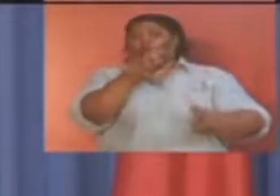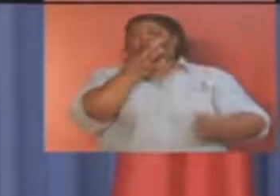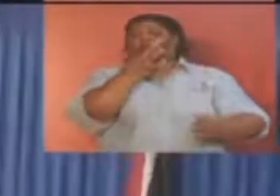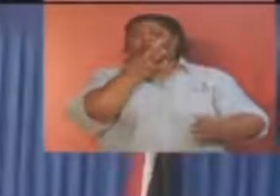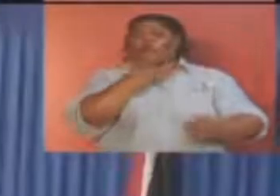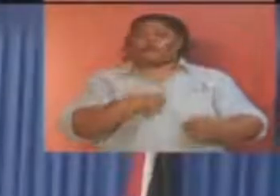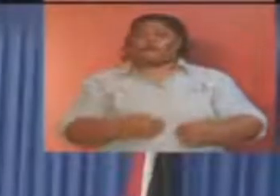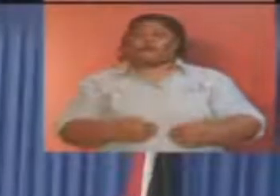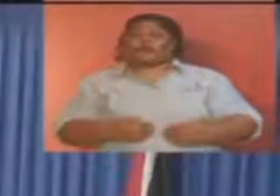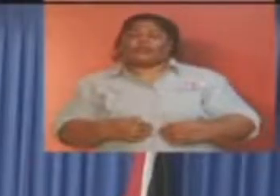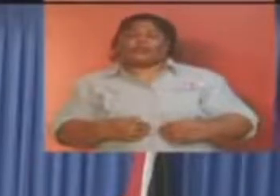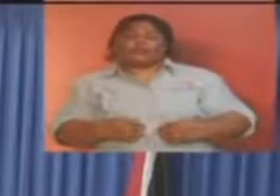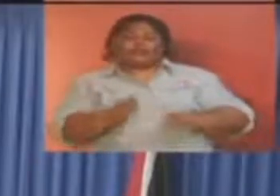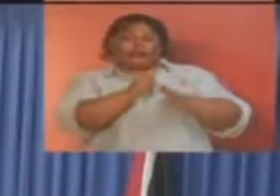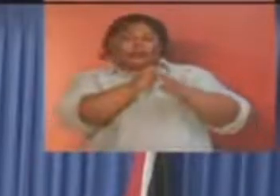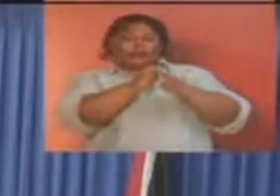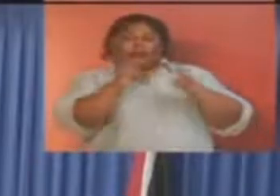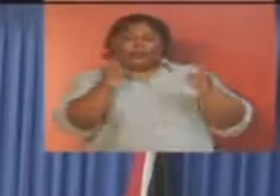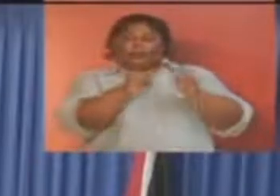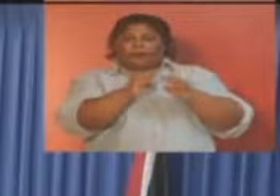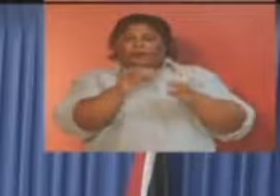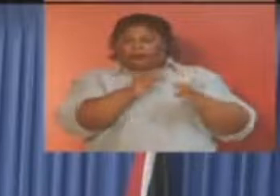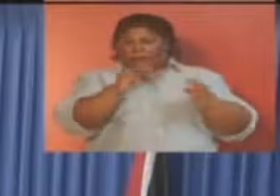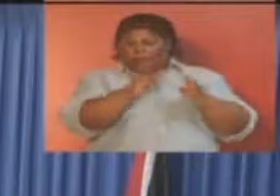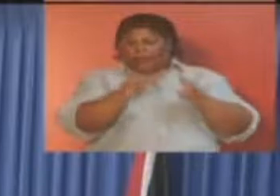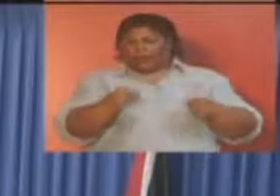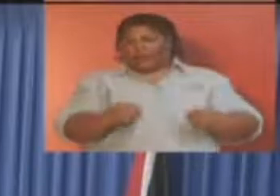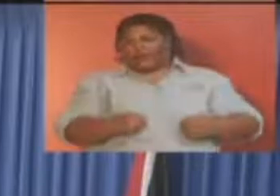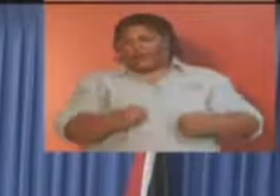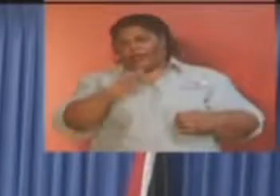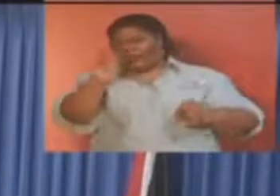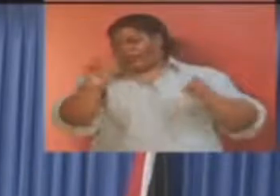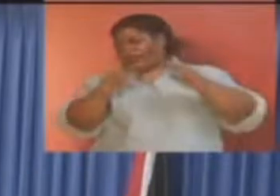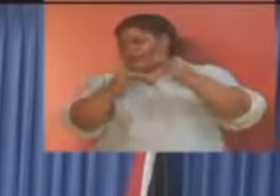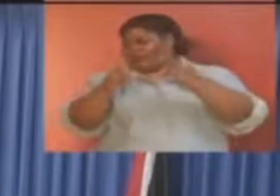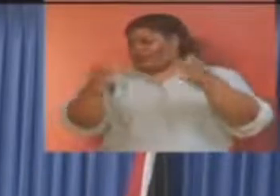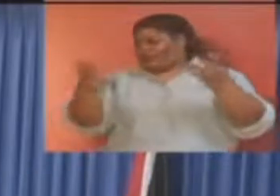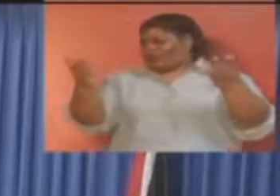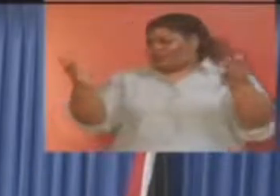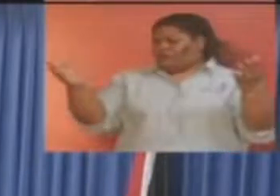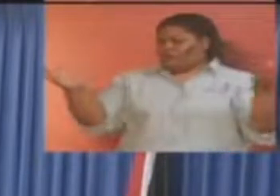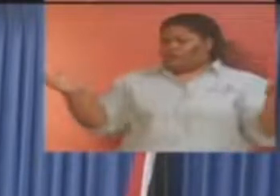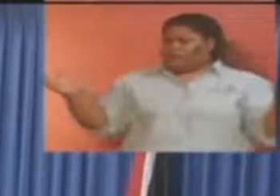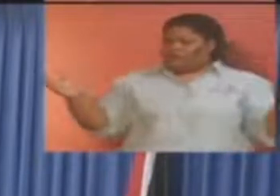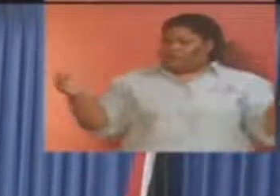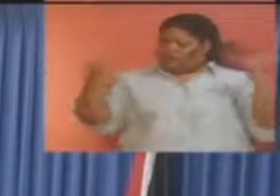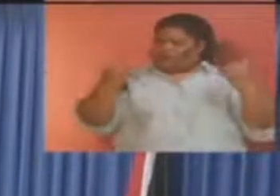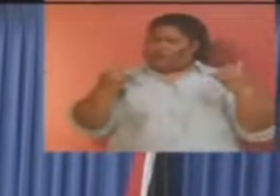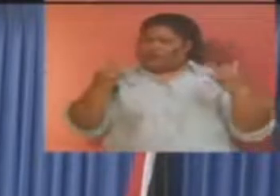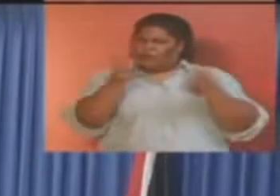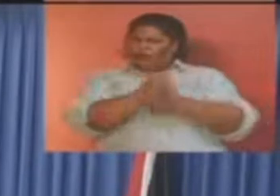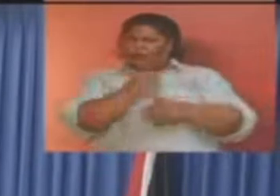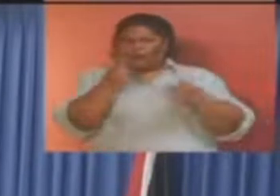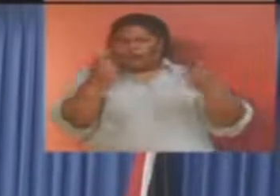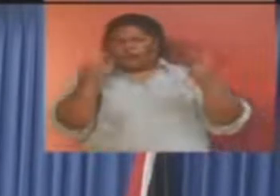Members of the media, if you have any questions to any of the participants here, now is your